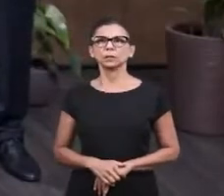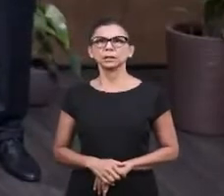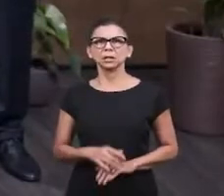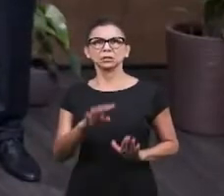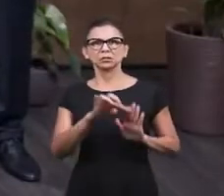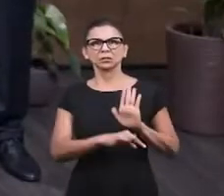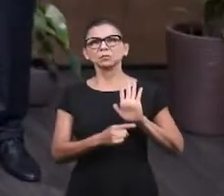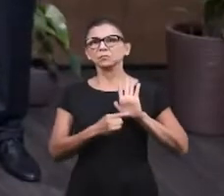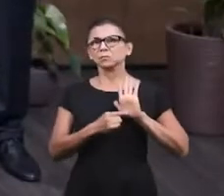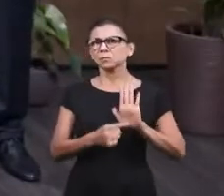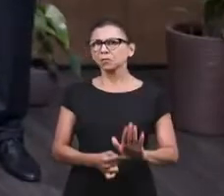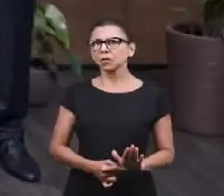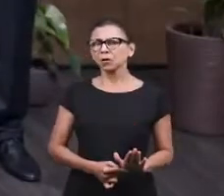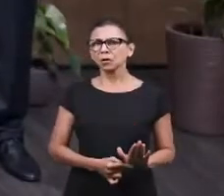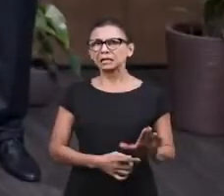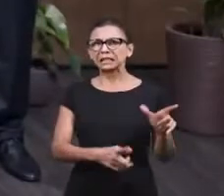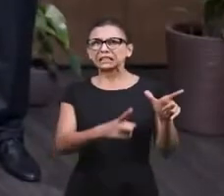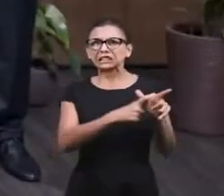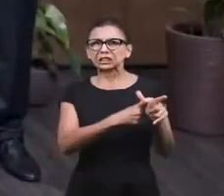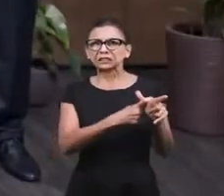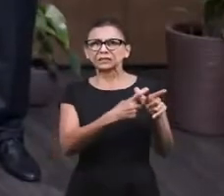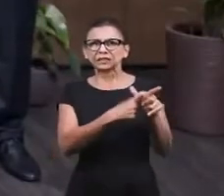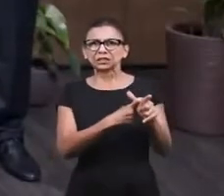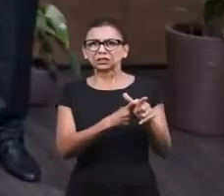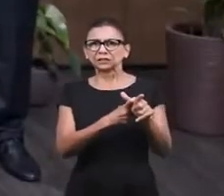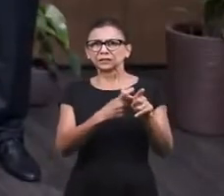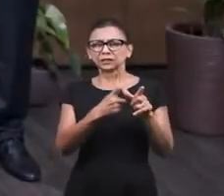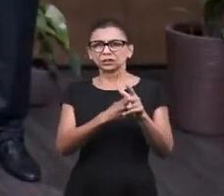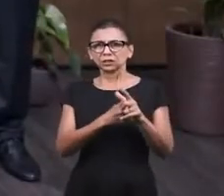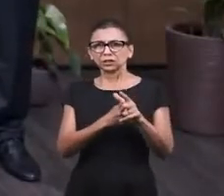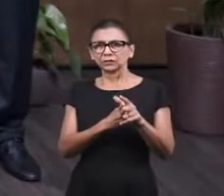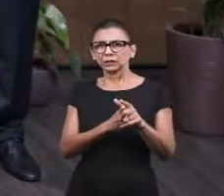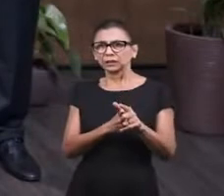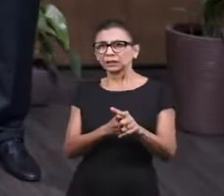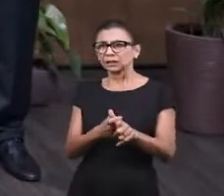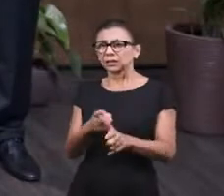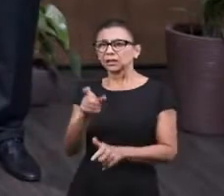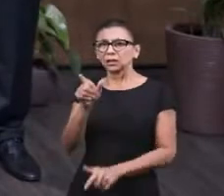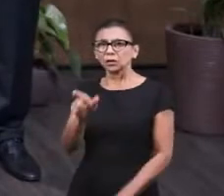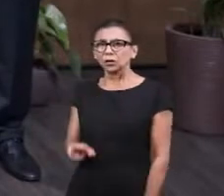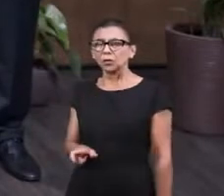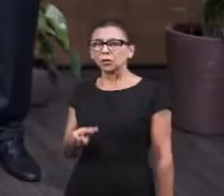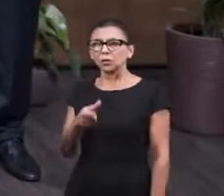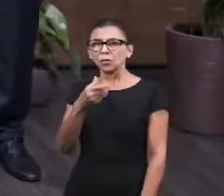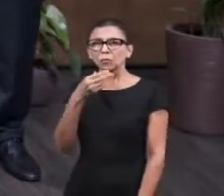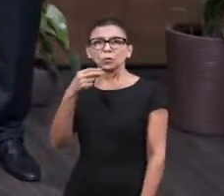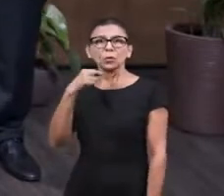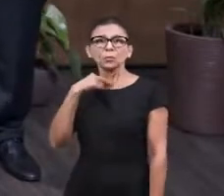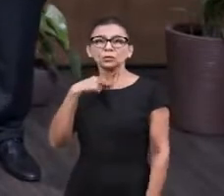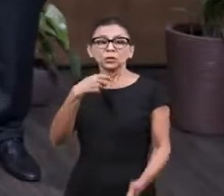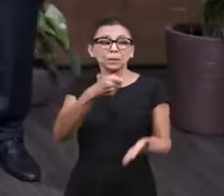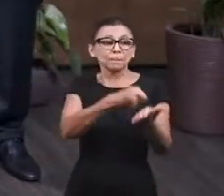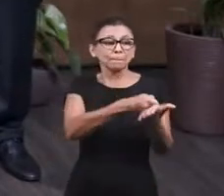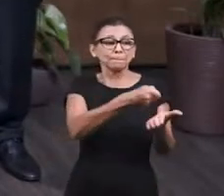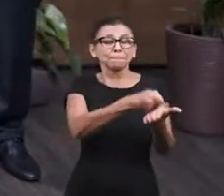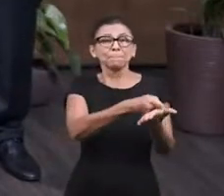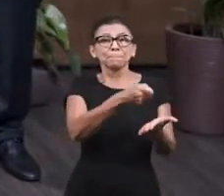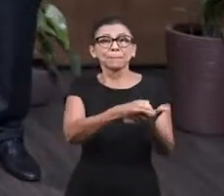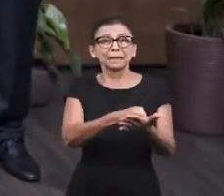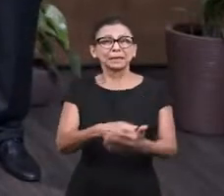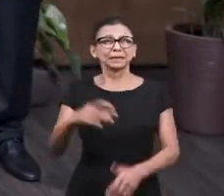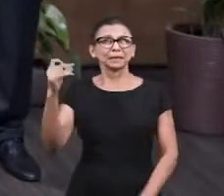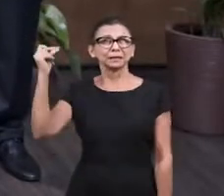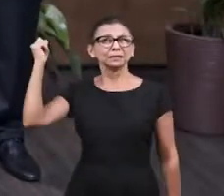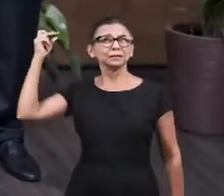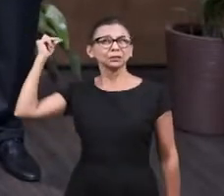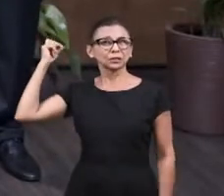through 35, which speak of debts that could not be paid to their creditors. And in